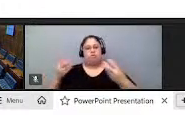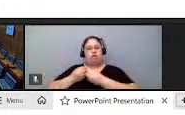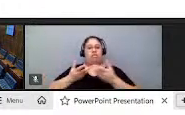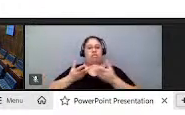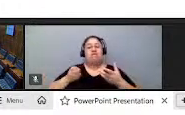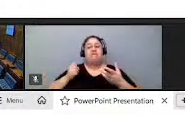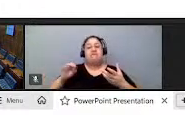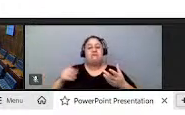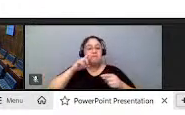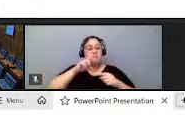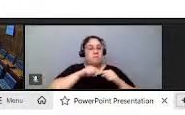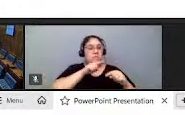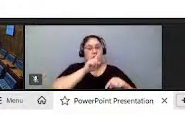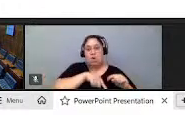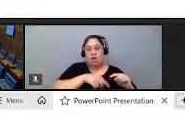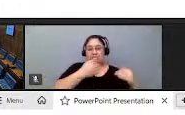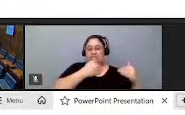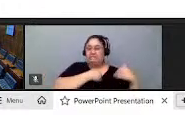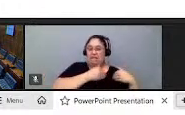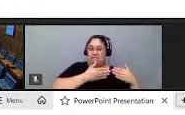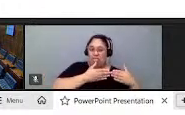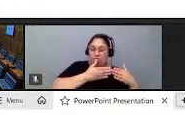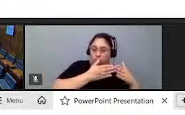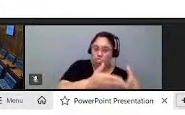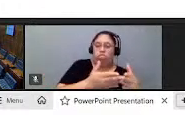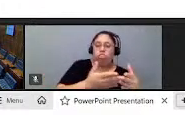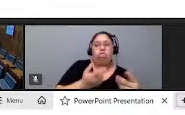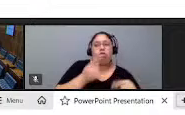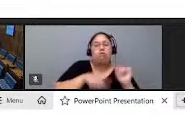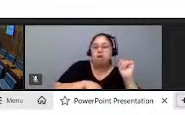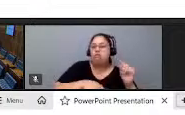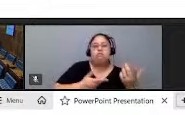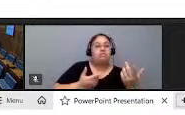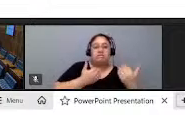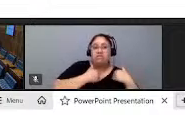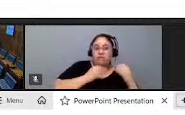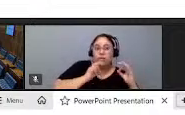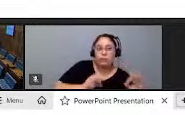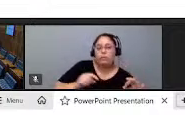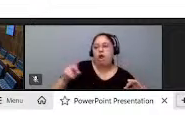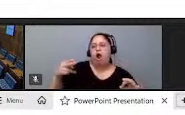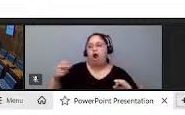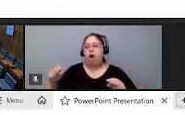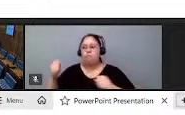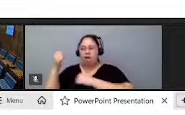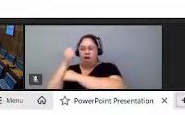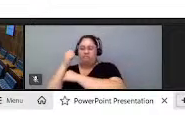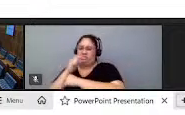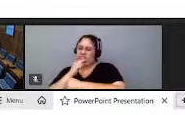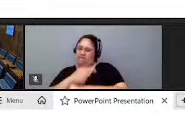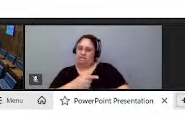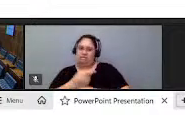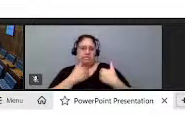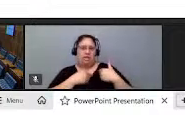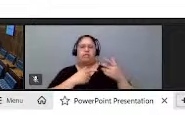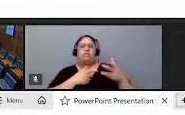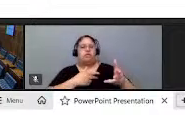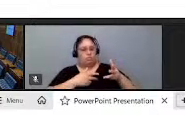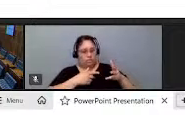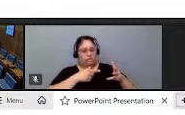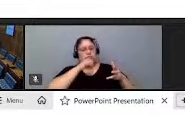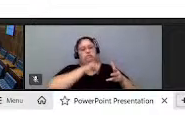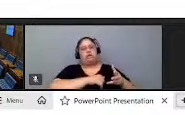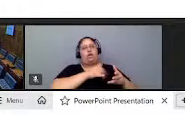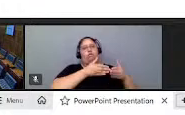unsafe for that vessel to dock or sail from the port or into the port uh by the harbor Master's office it will then remain where